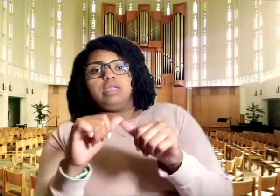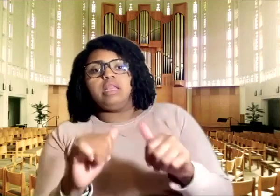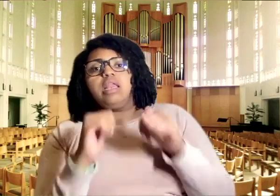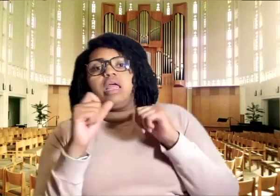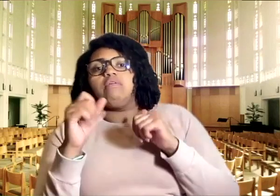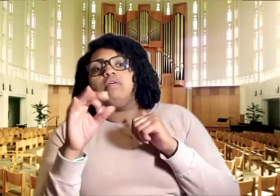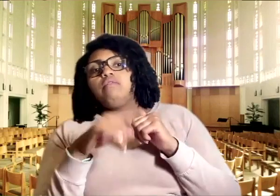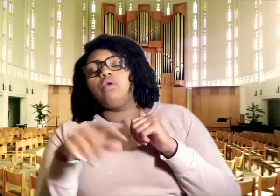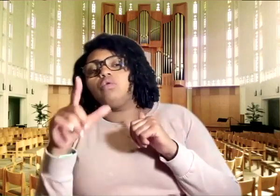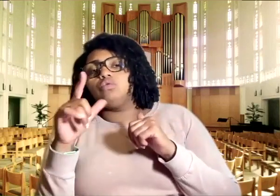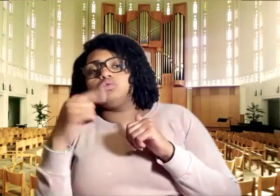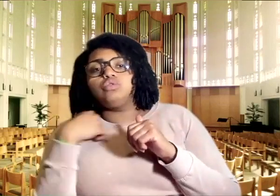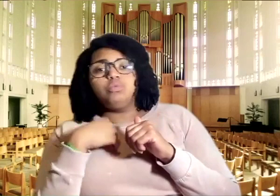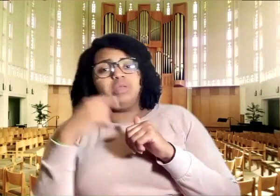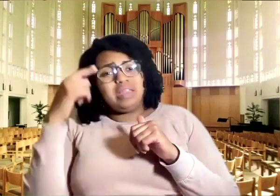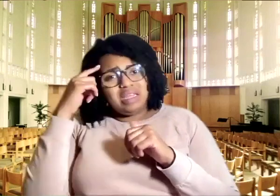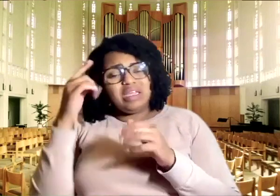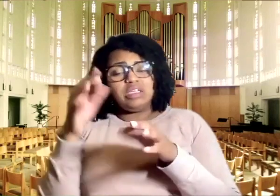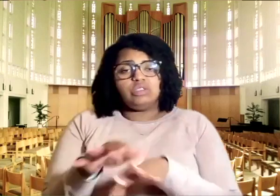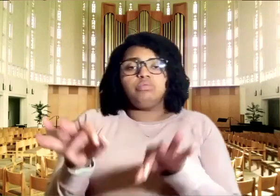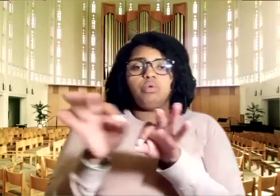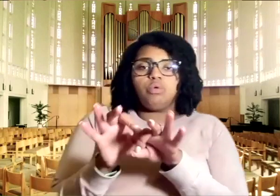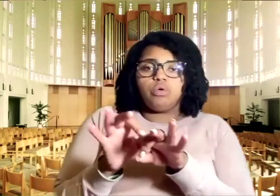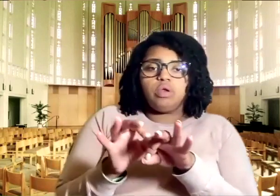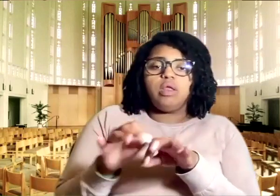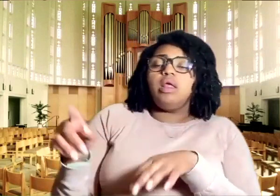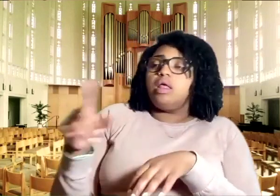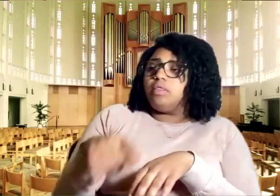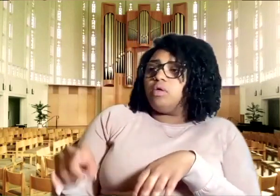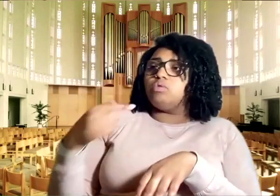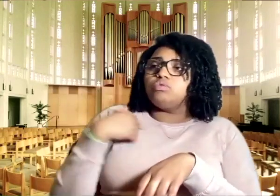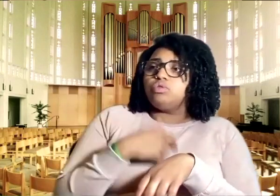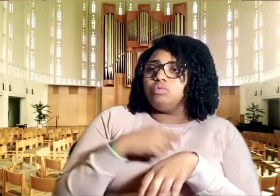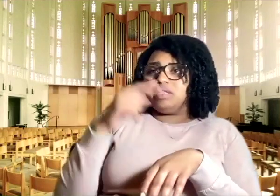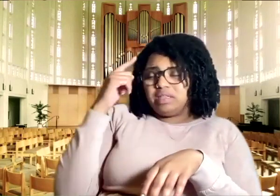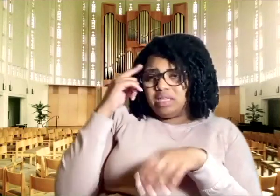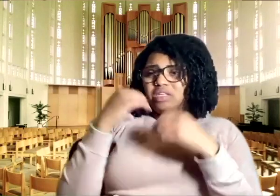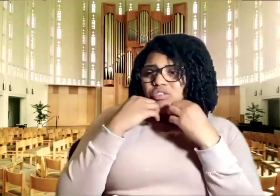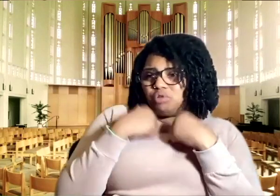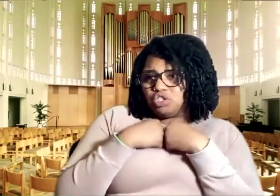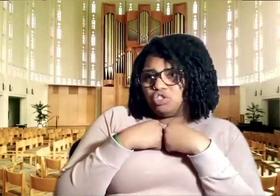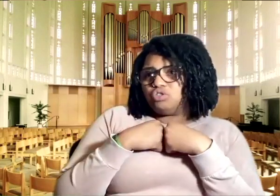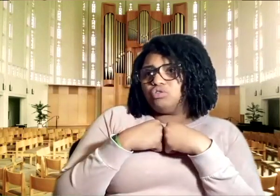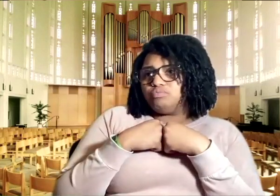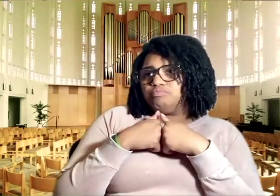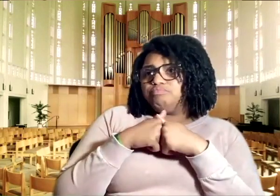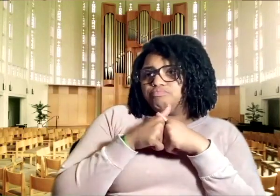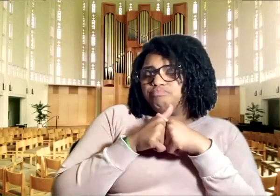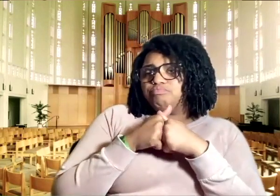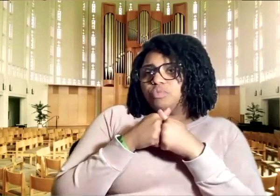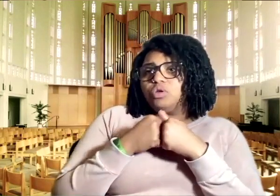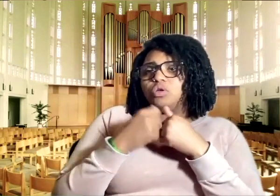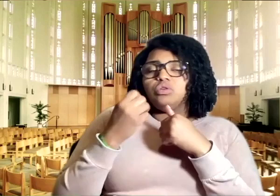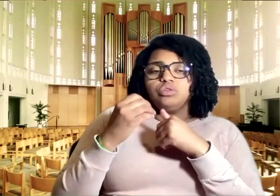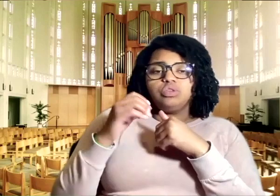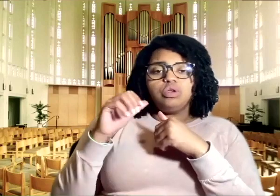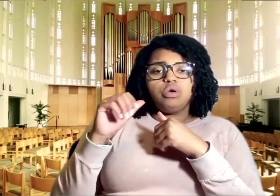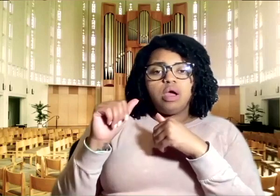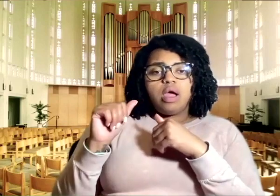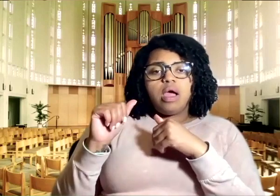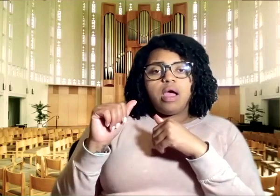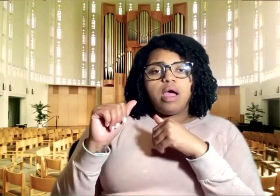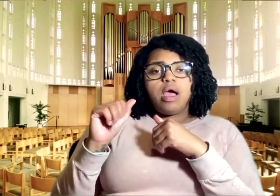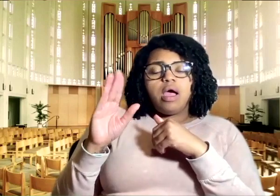important and those we deem as precious. So Abishag, our service workers,